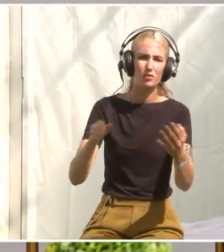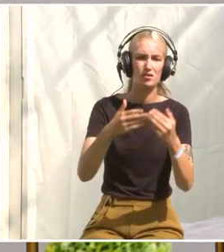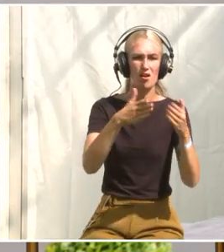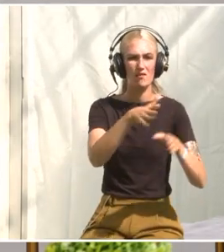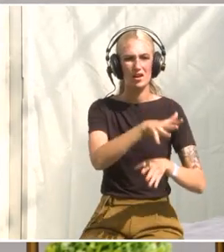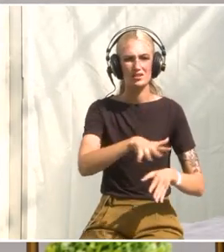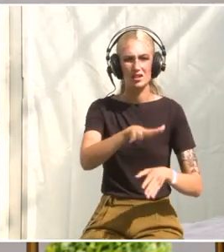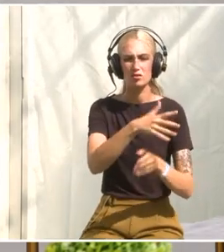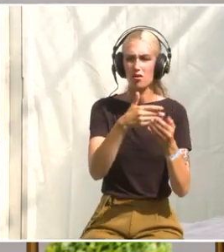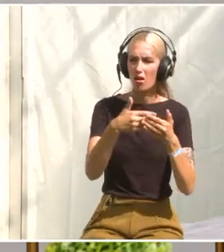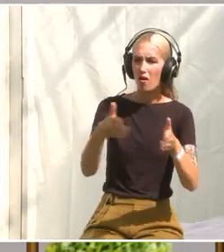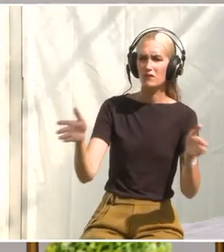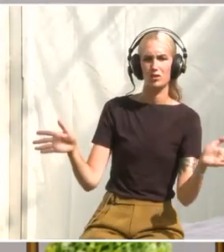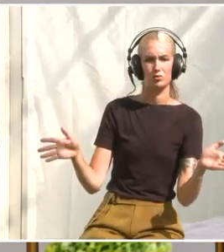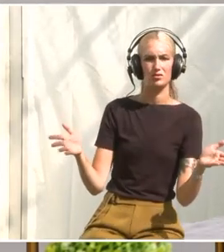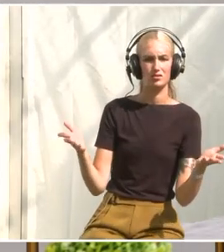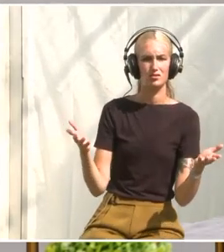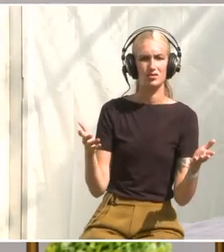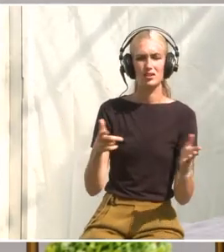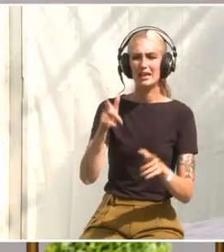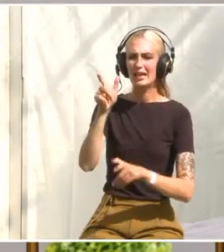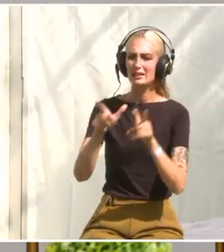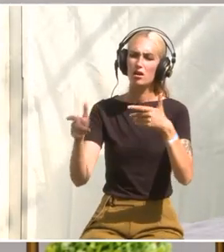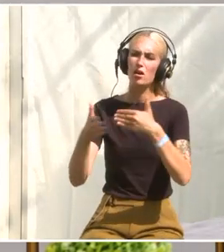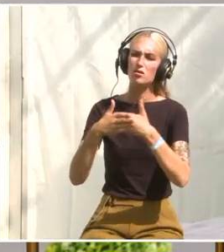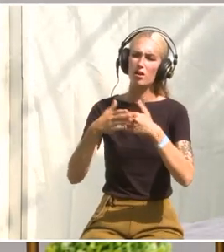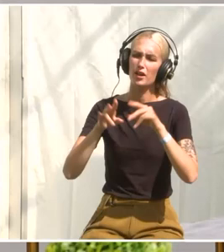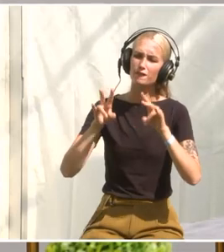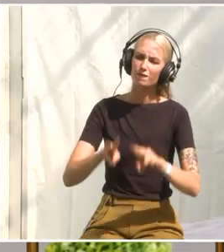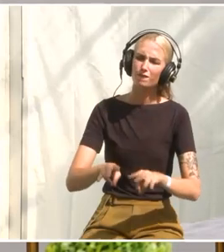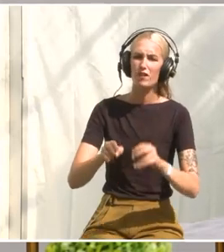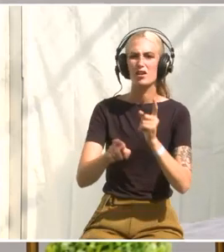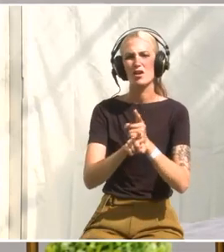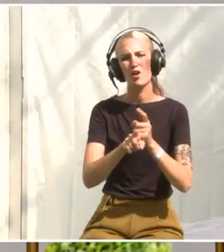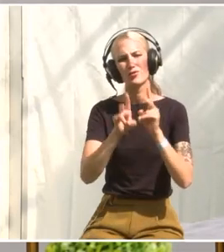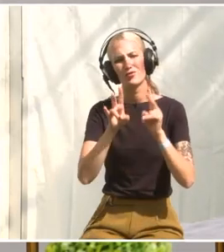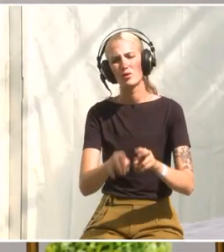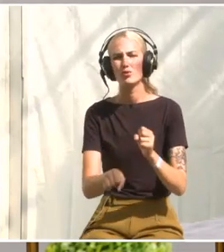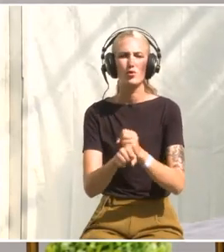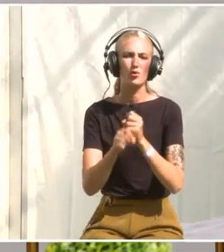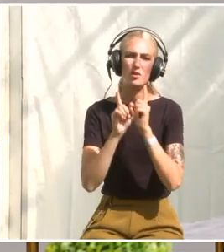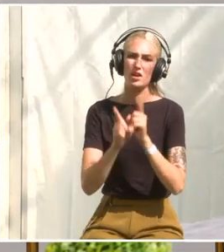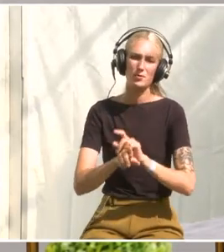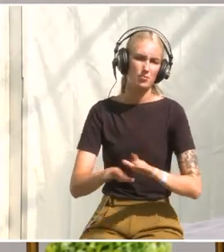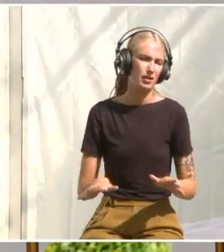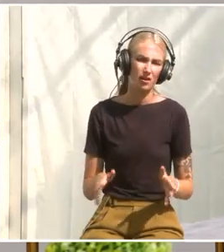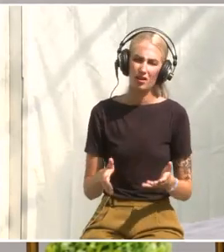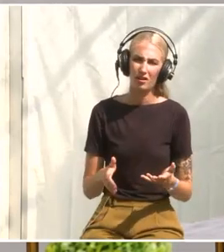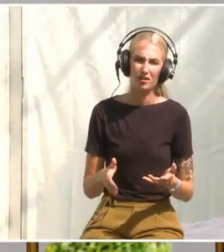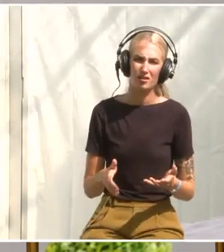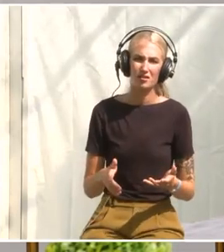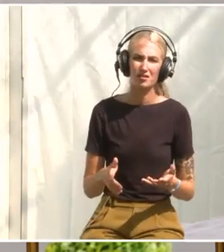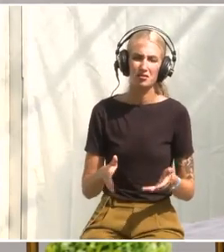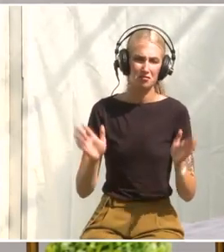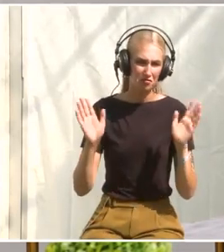more open, that the people are not working in Tallinn or in Tartu or in these places where the ministry places are, but they